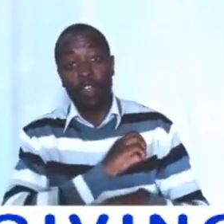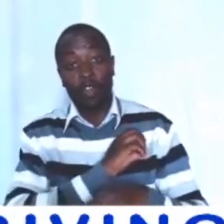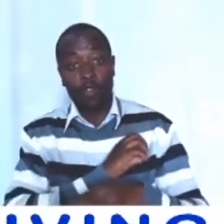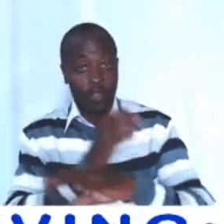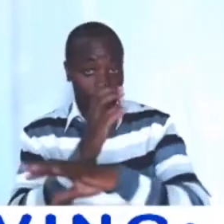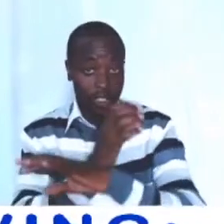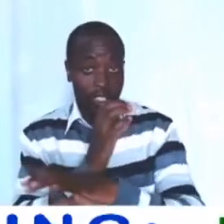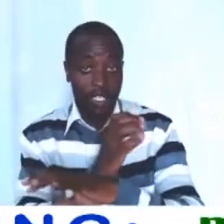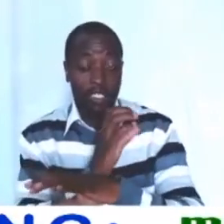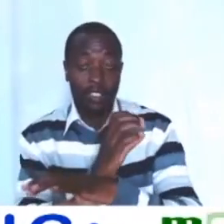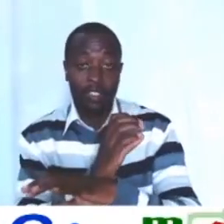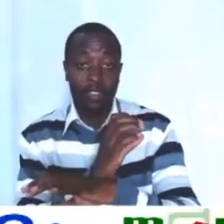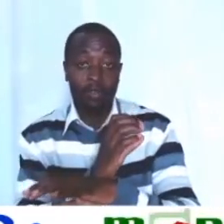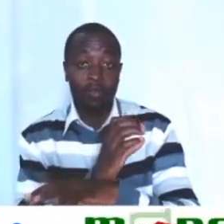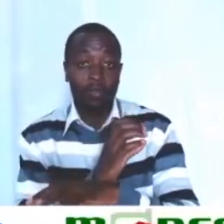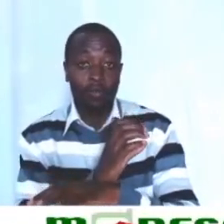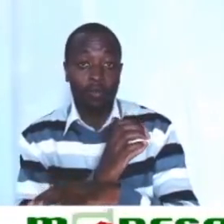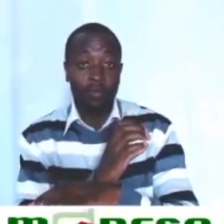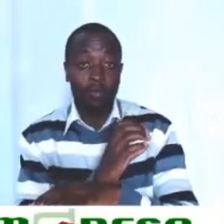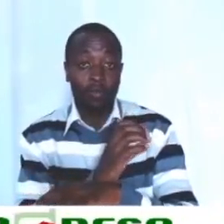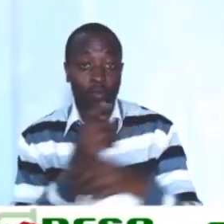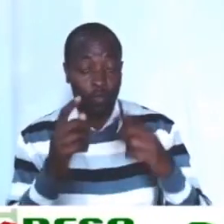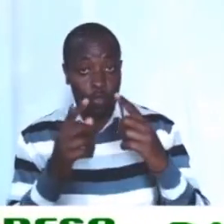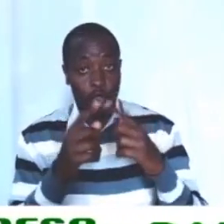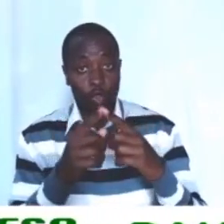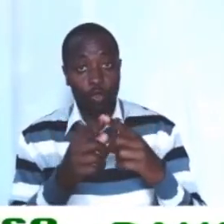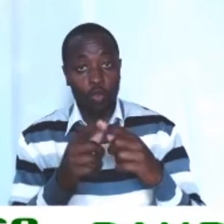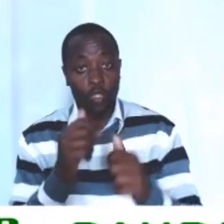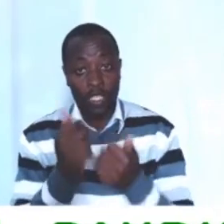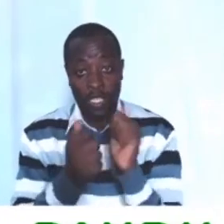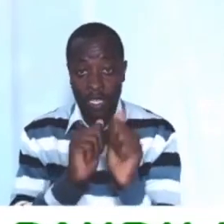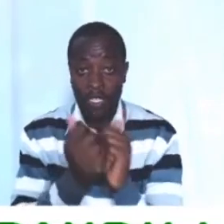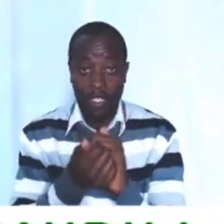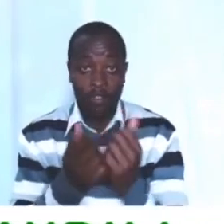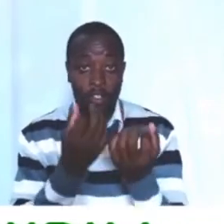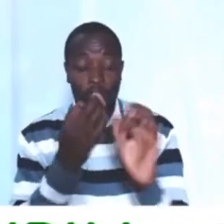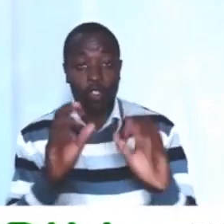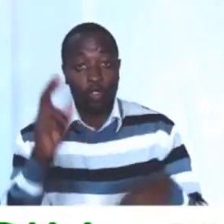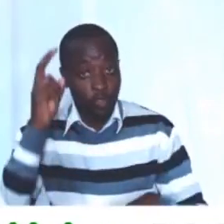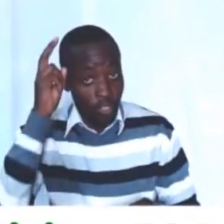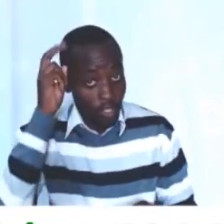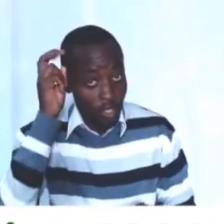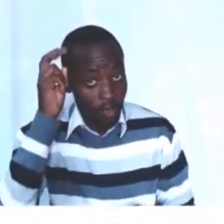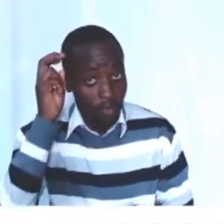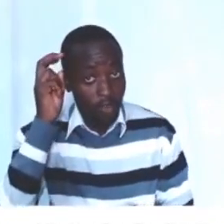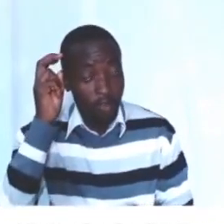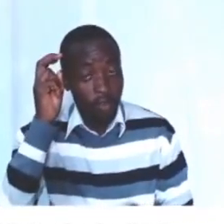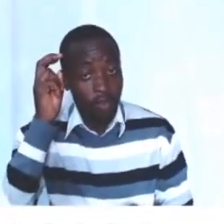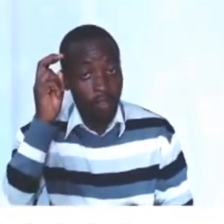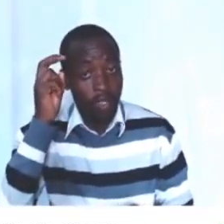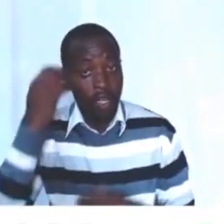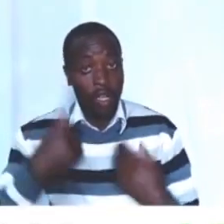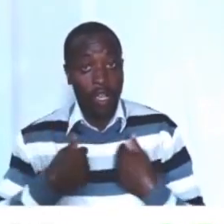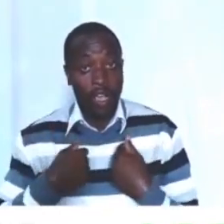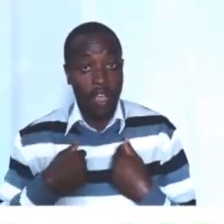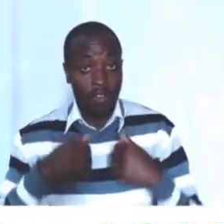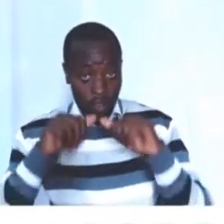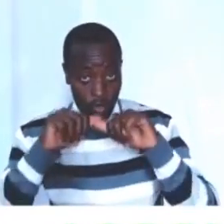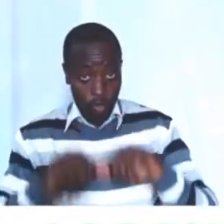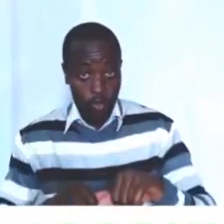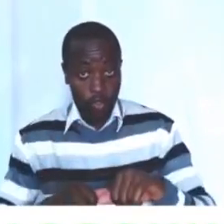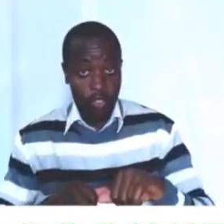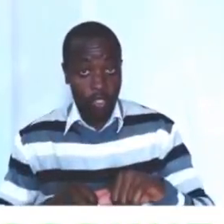Cathedral and others, to the activities of demons. We have to remain